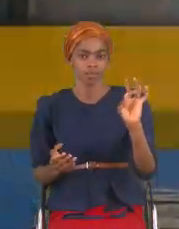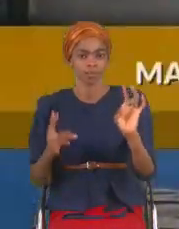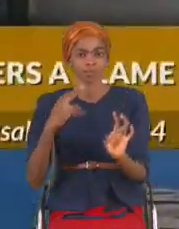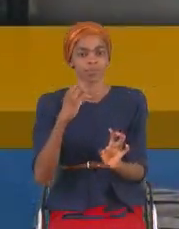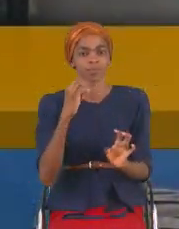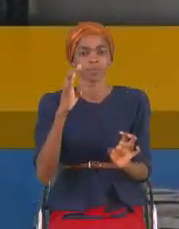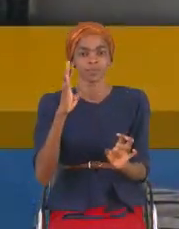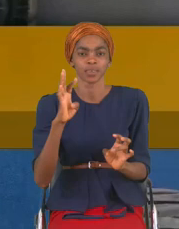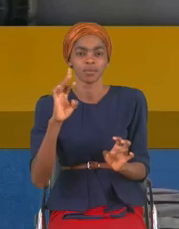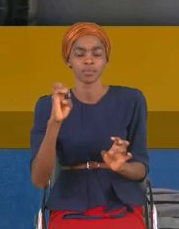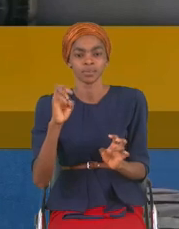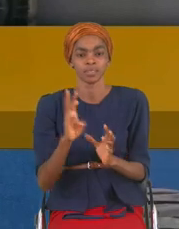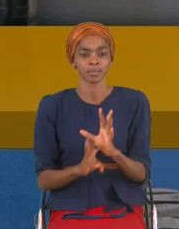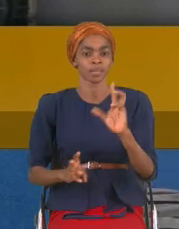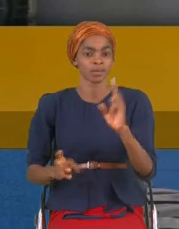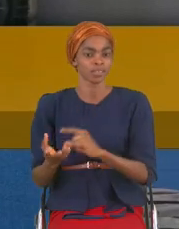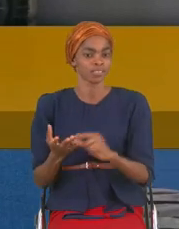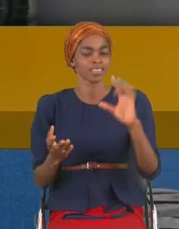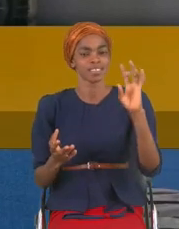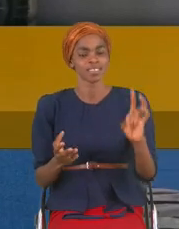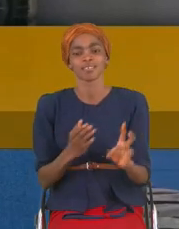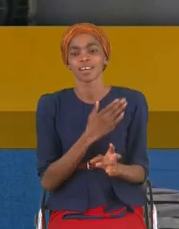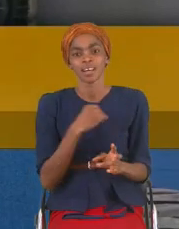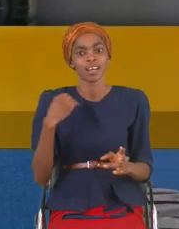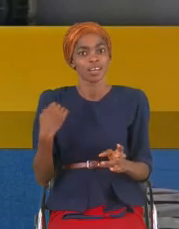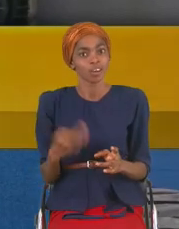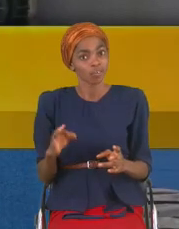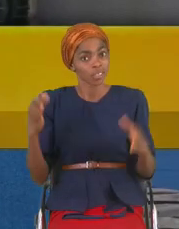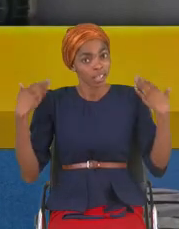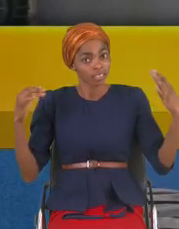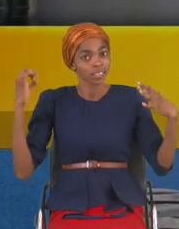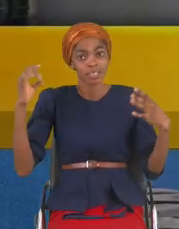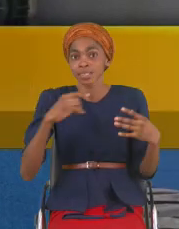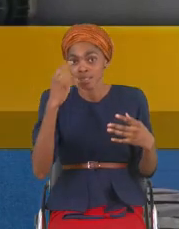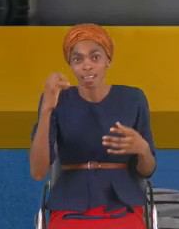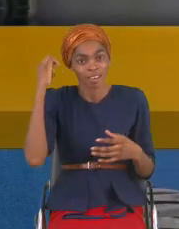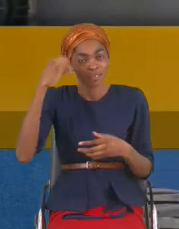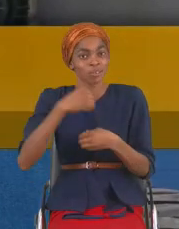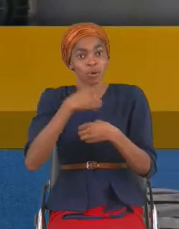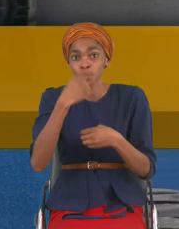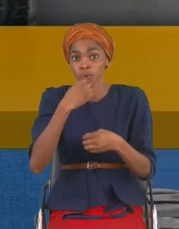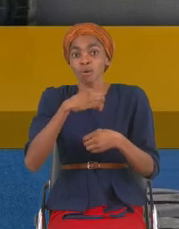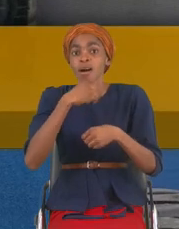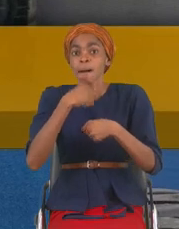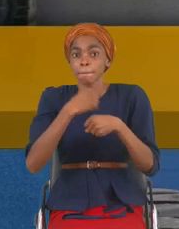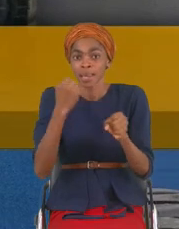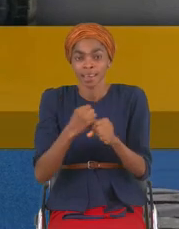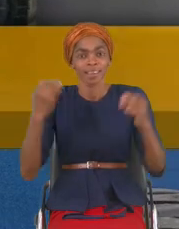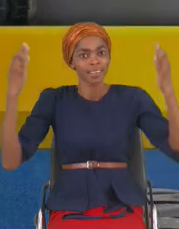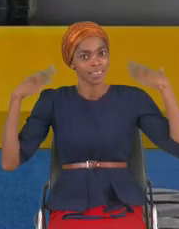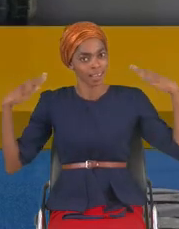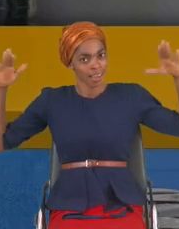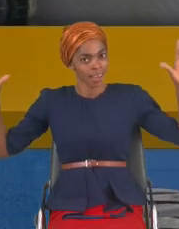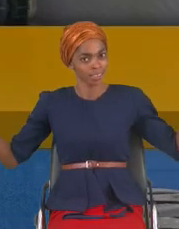chapter 1, verse 7. And of the angels, it says, who maketh his